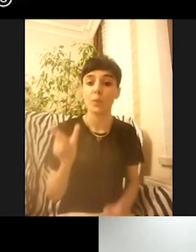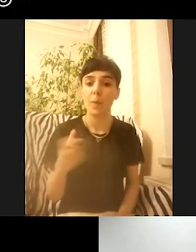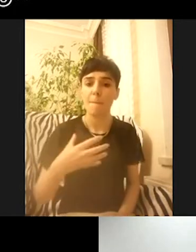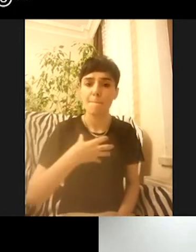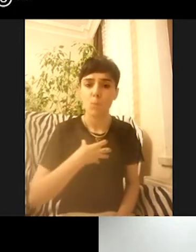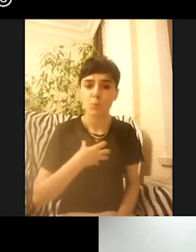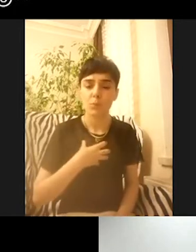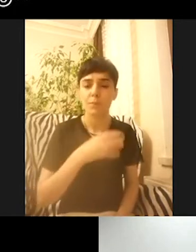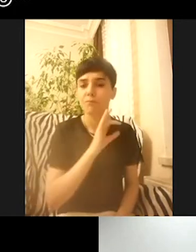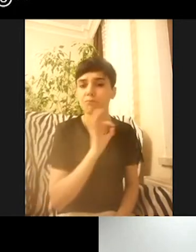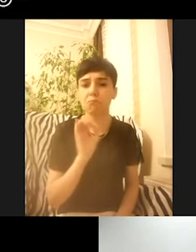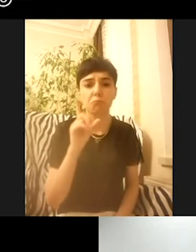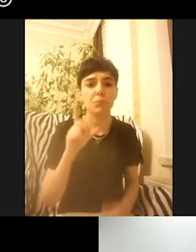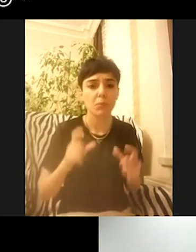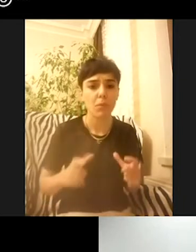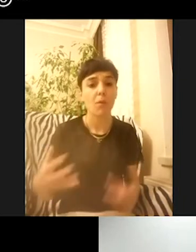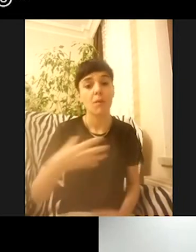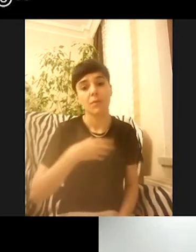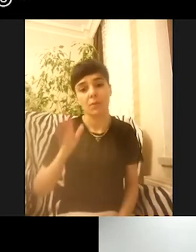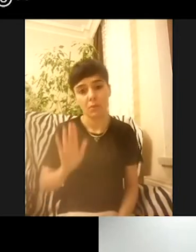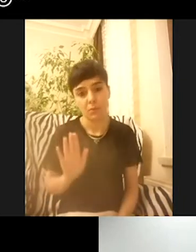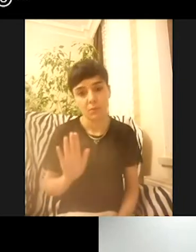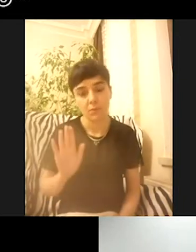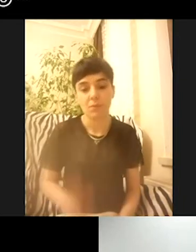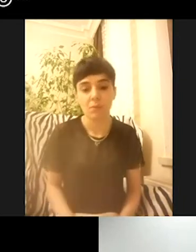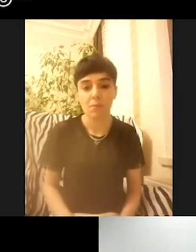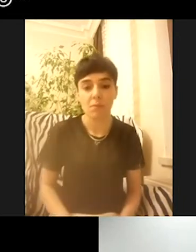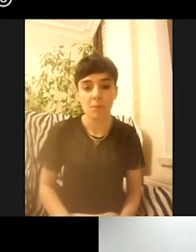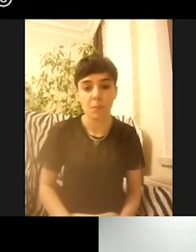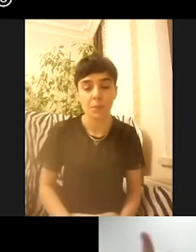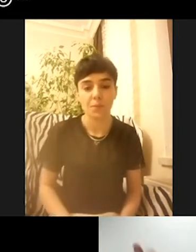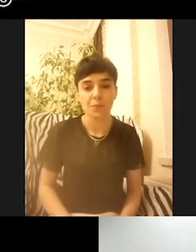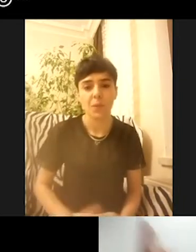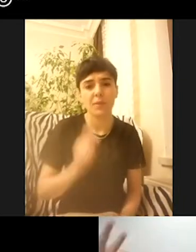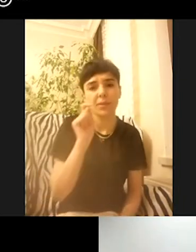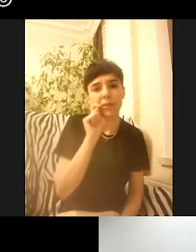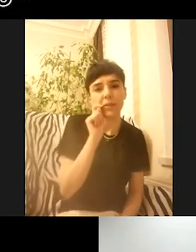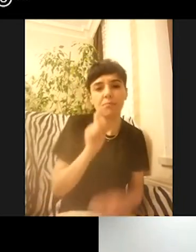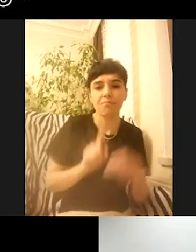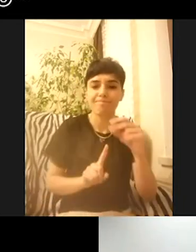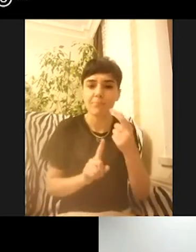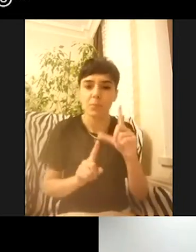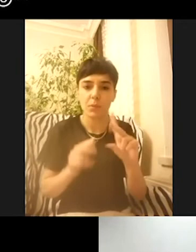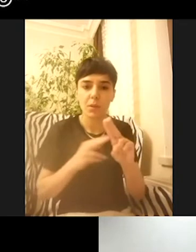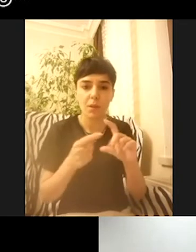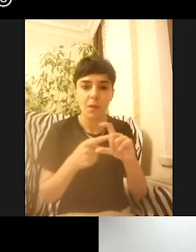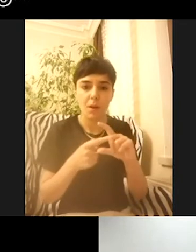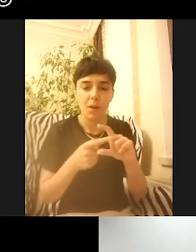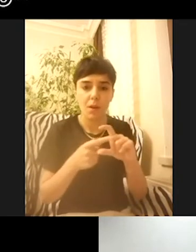because religion is primitive. Religious people are primitive because whatever government is using